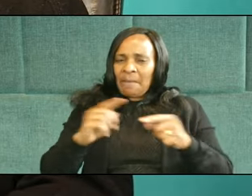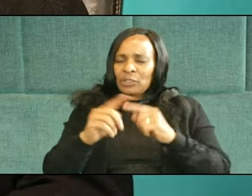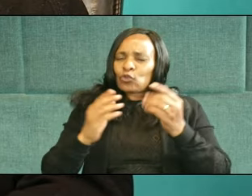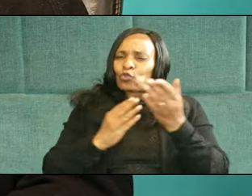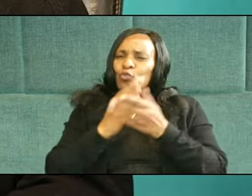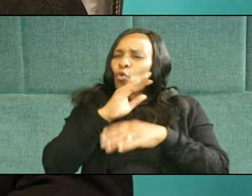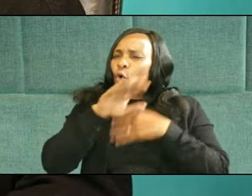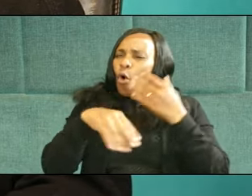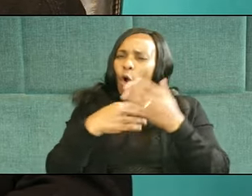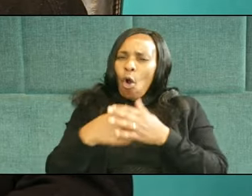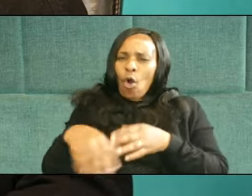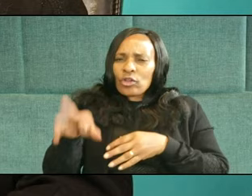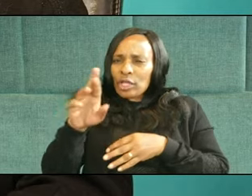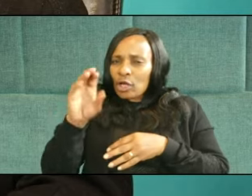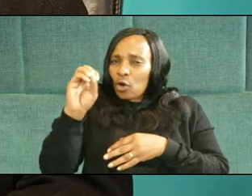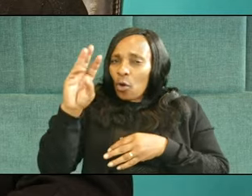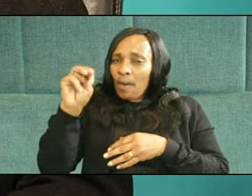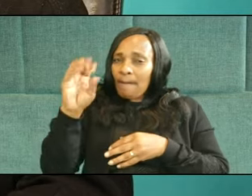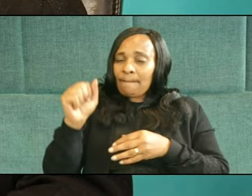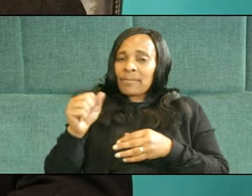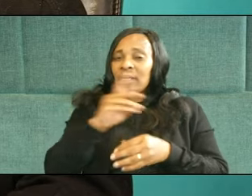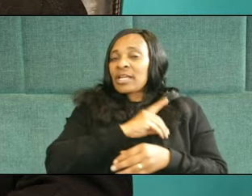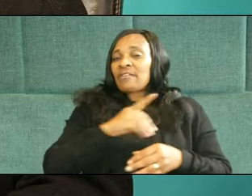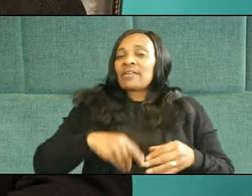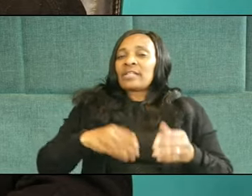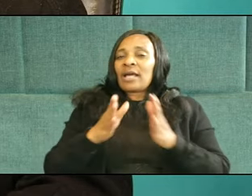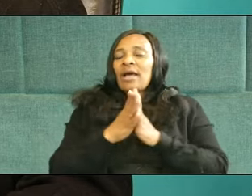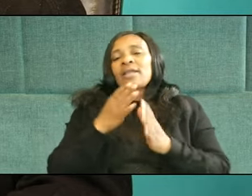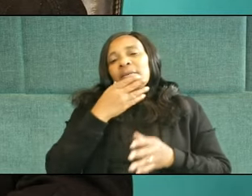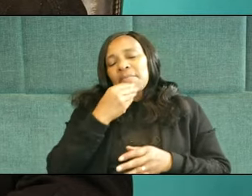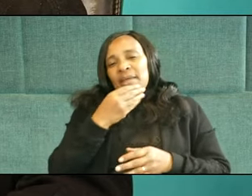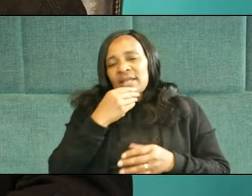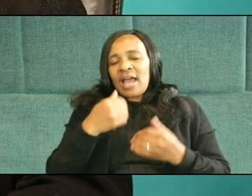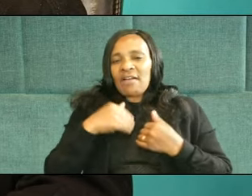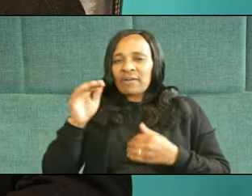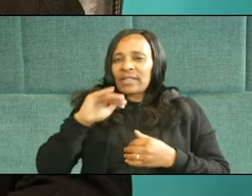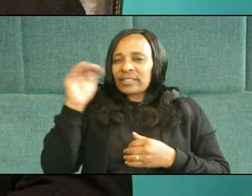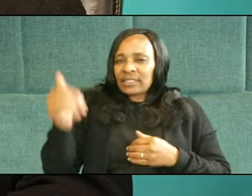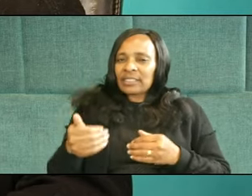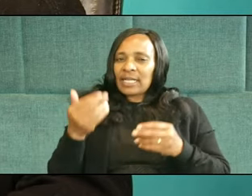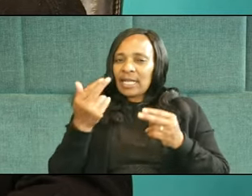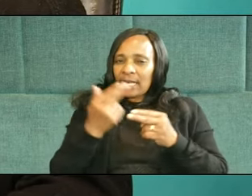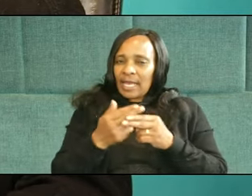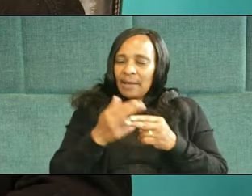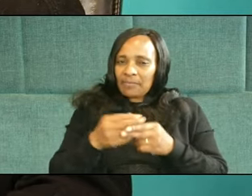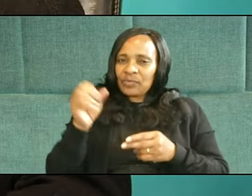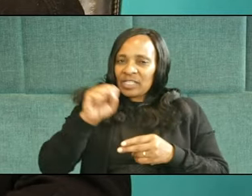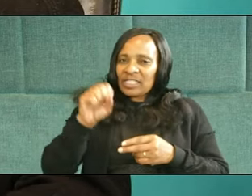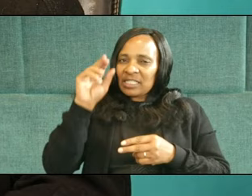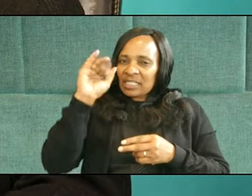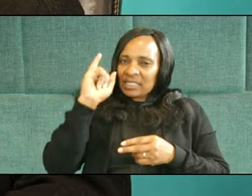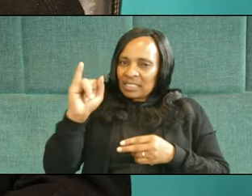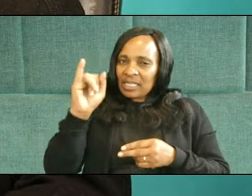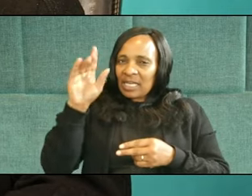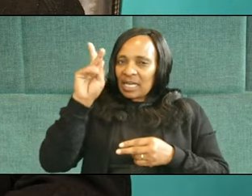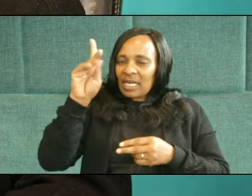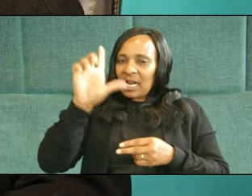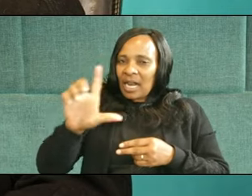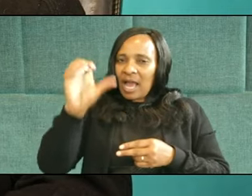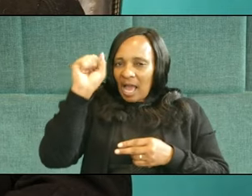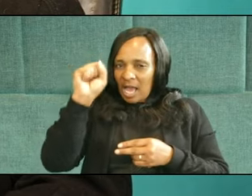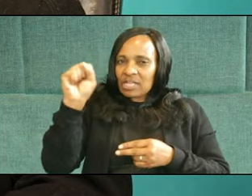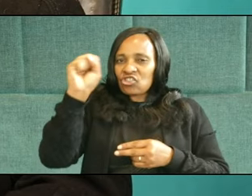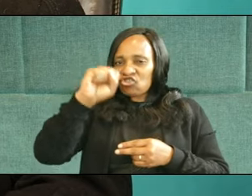one point, David and his men, they had a city called Ziklag. We see that in the book of 1 Samuel,